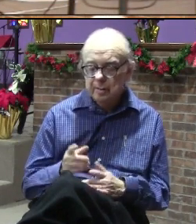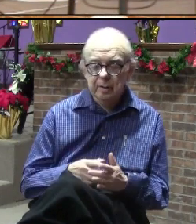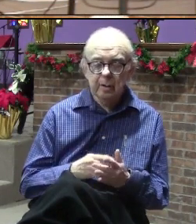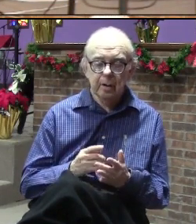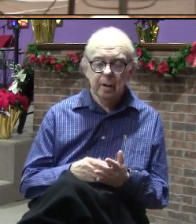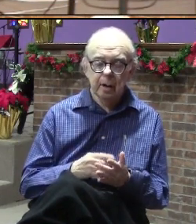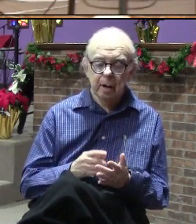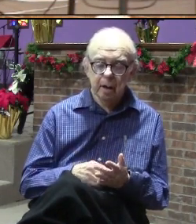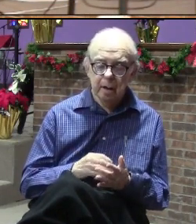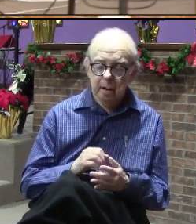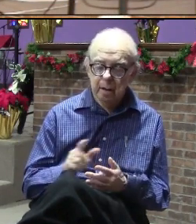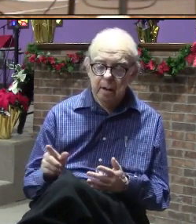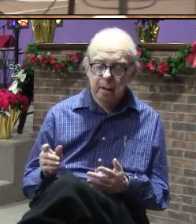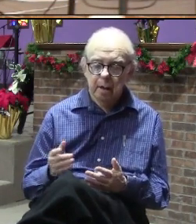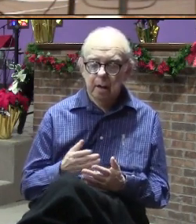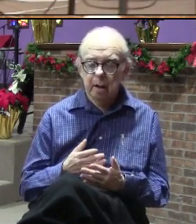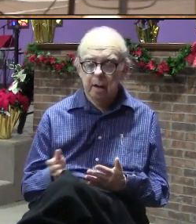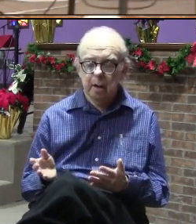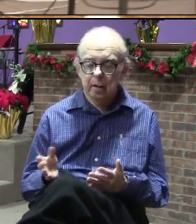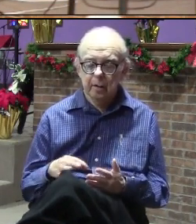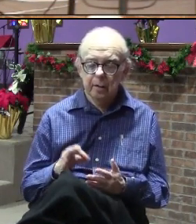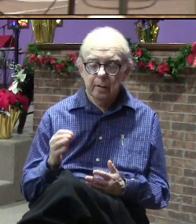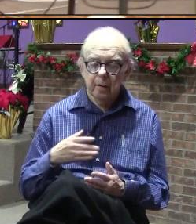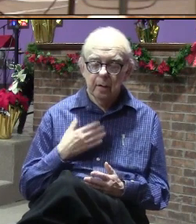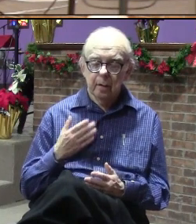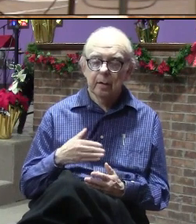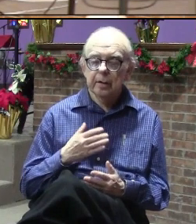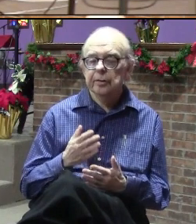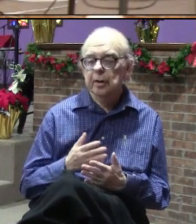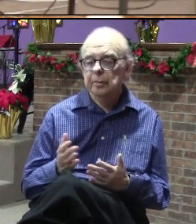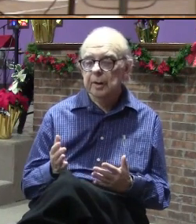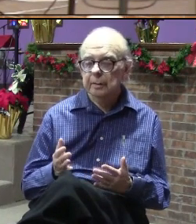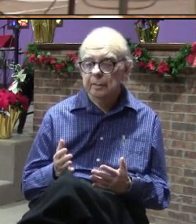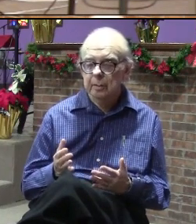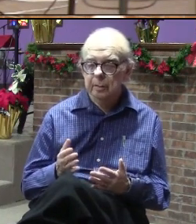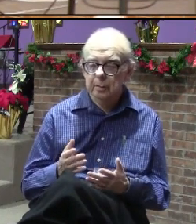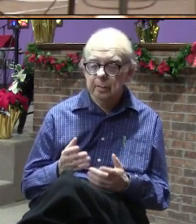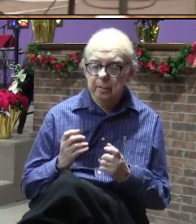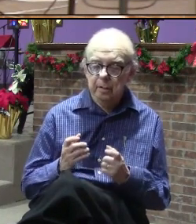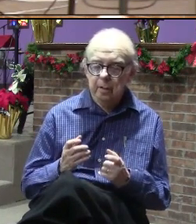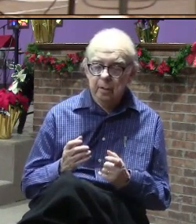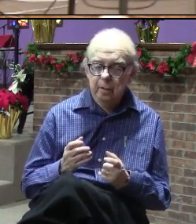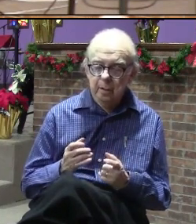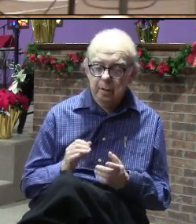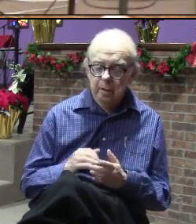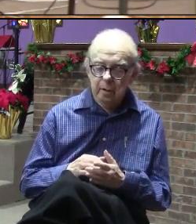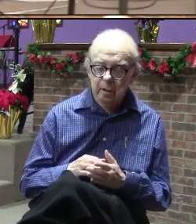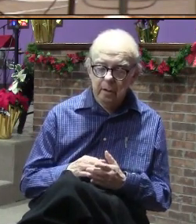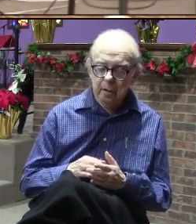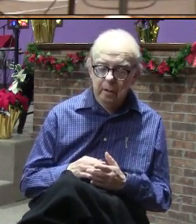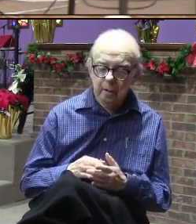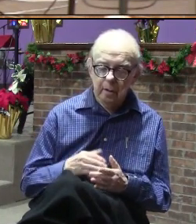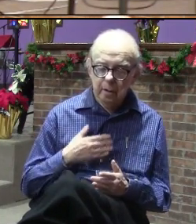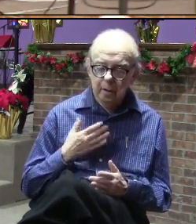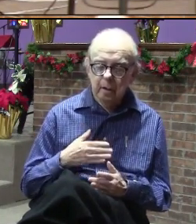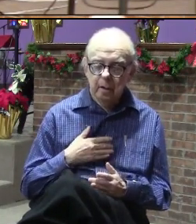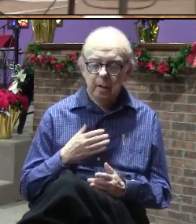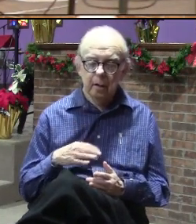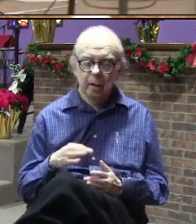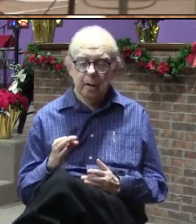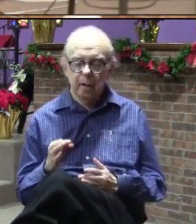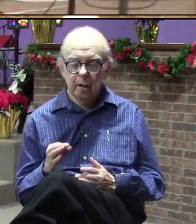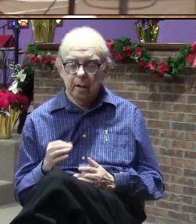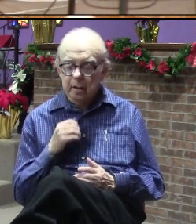Sometimes in all of these things, we find joy in something. And all of a sudden, in that joy, we find